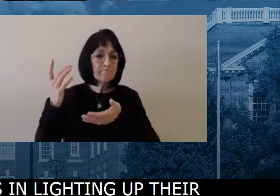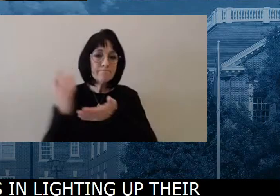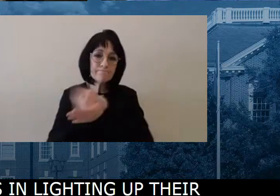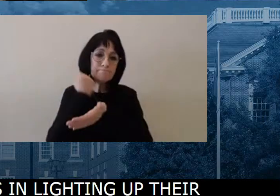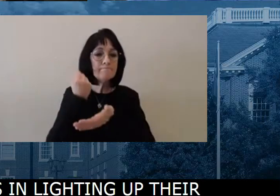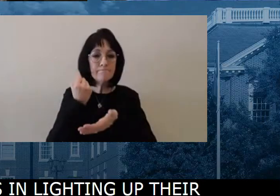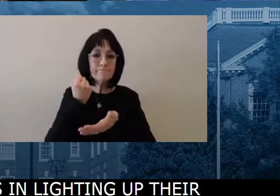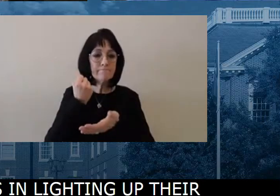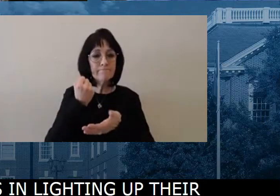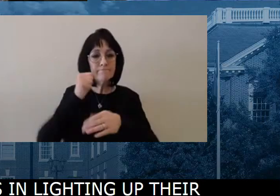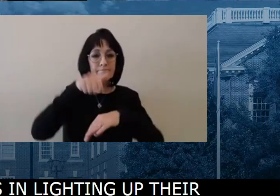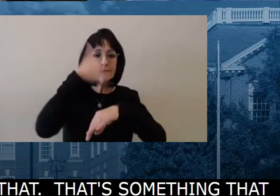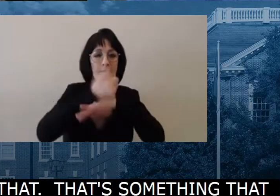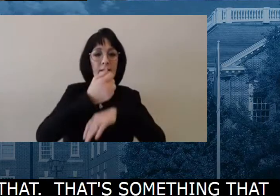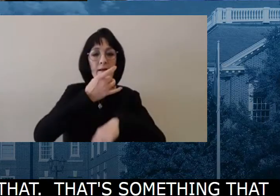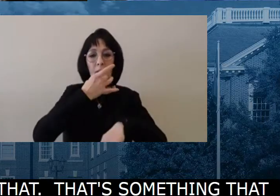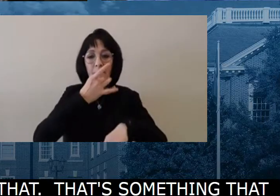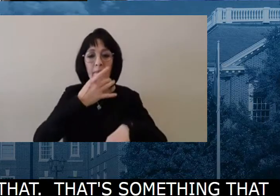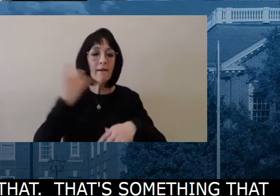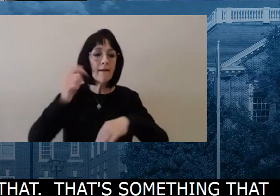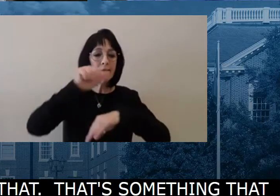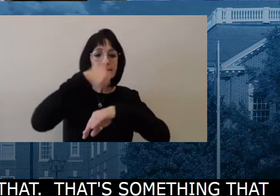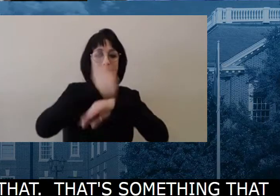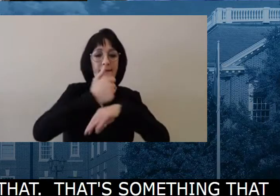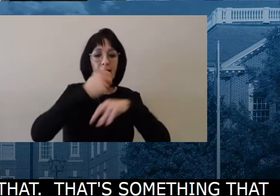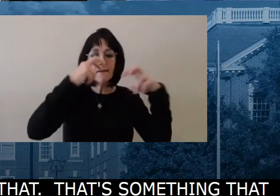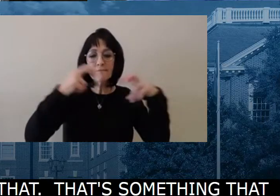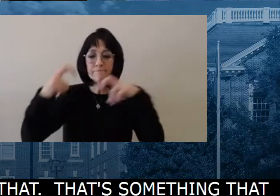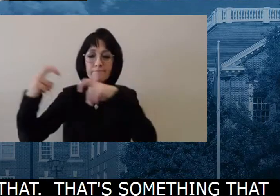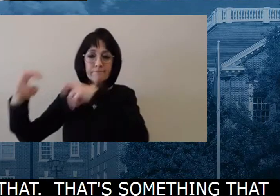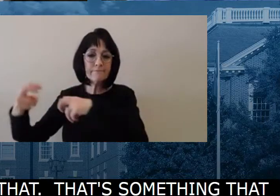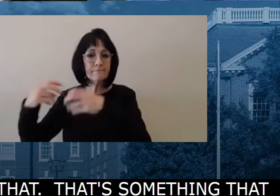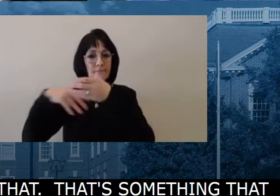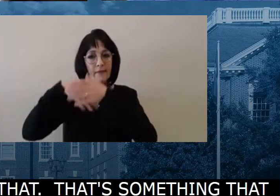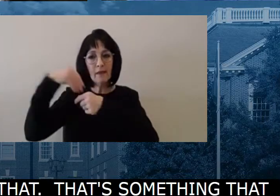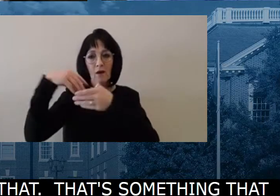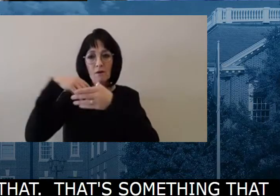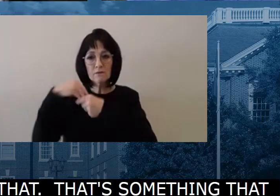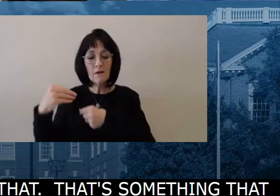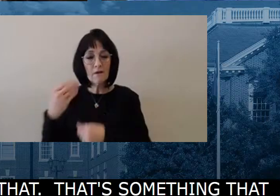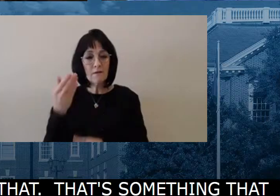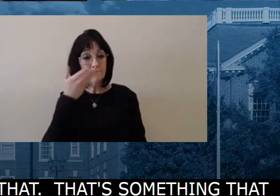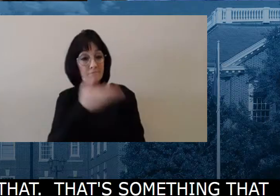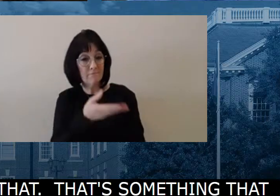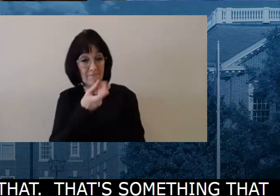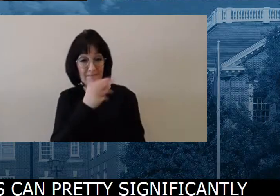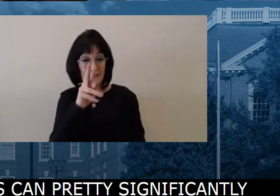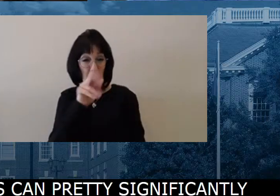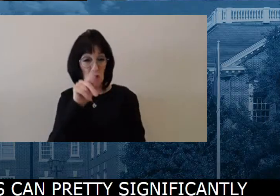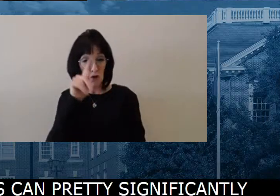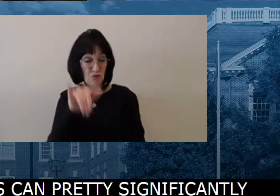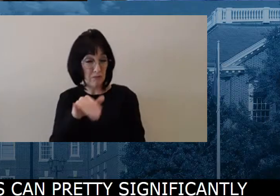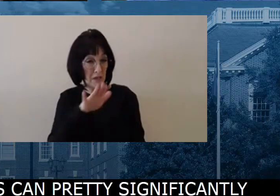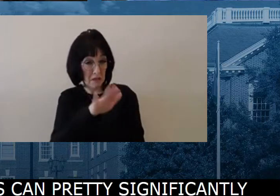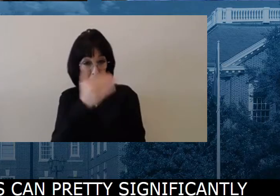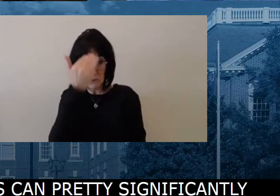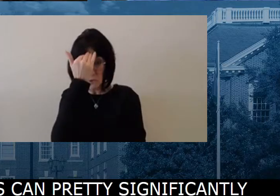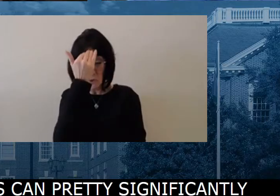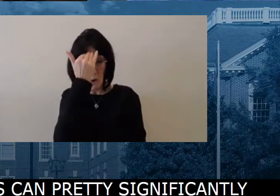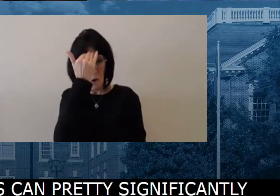it makes a big difference. Dr. Rattay, any thoughts on that and how we get to a point where we